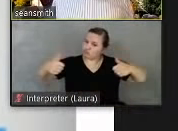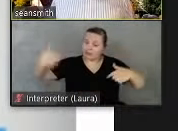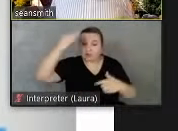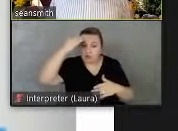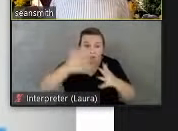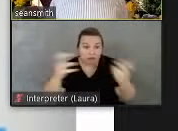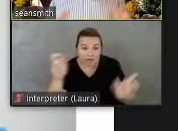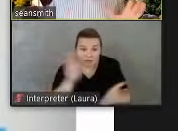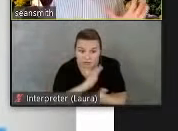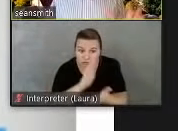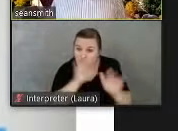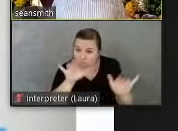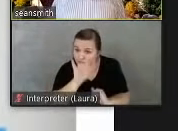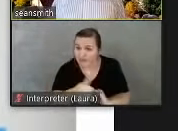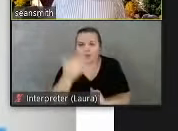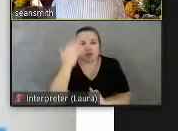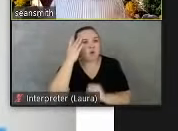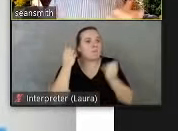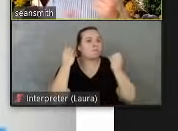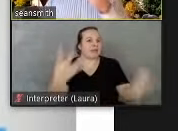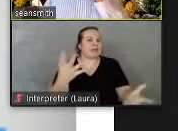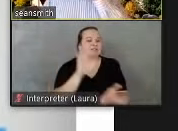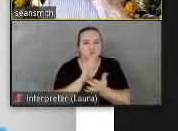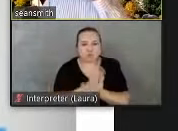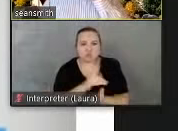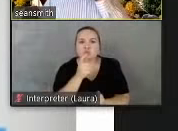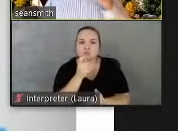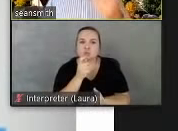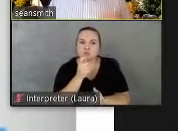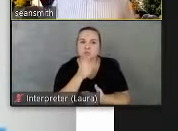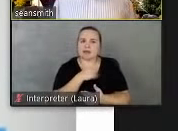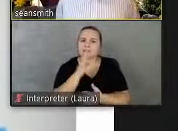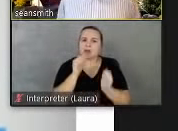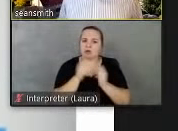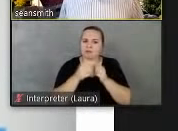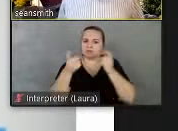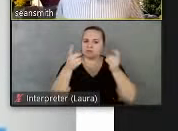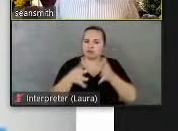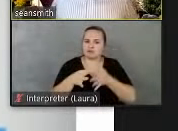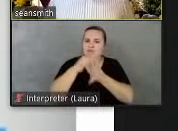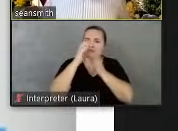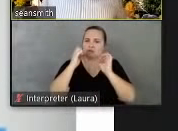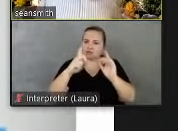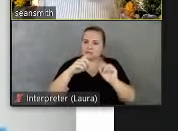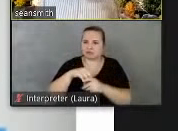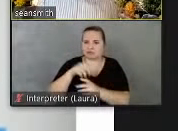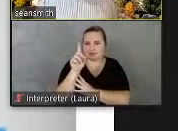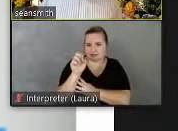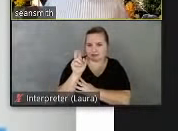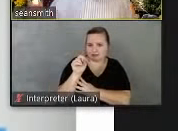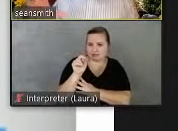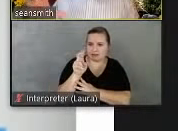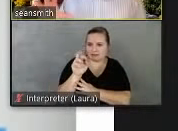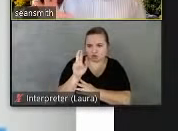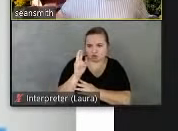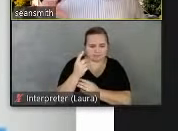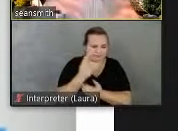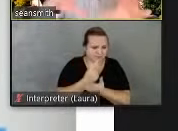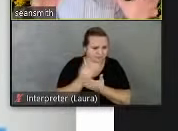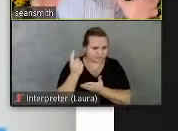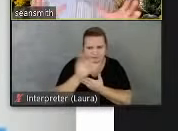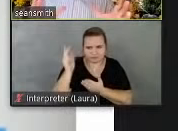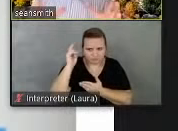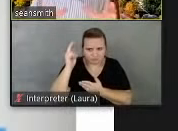it. I know a lot of schools that are doing it. I was talking to a director of special education out in Denver a couple weeks ago. He